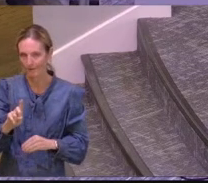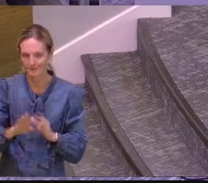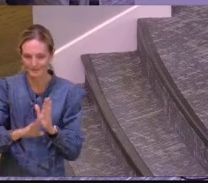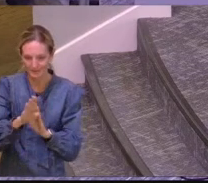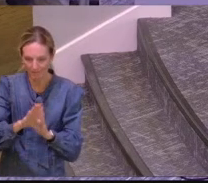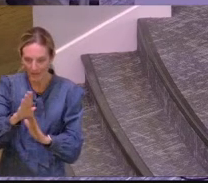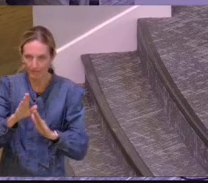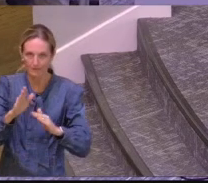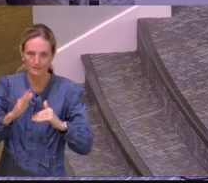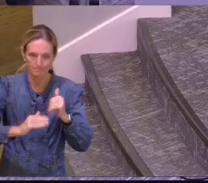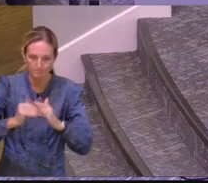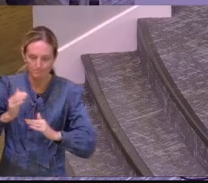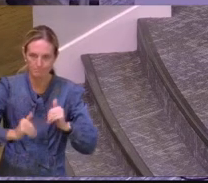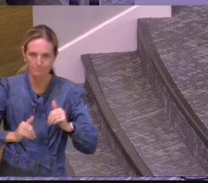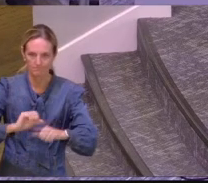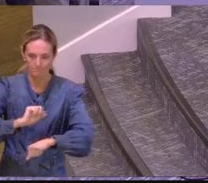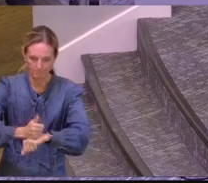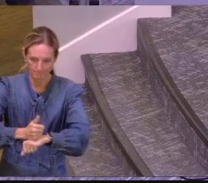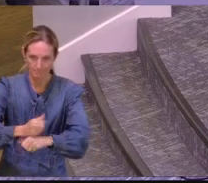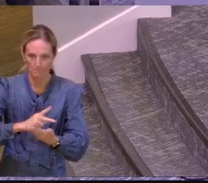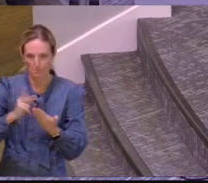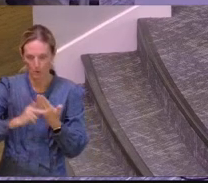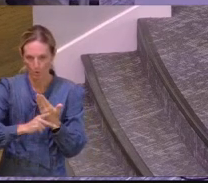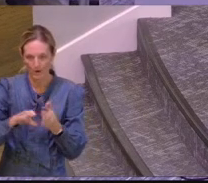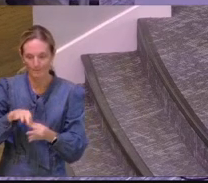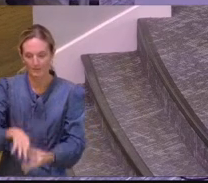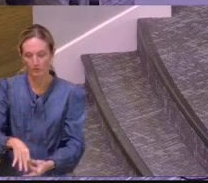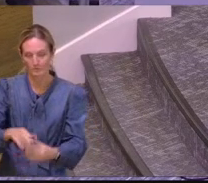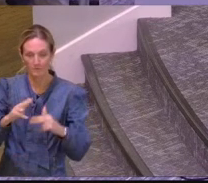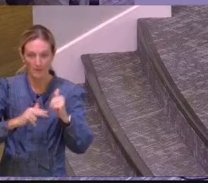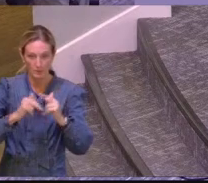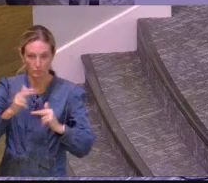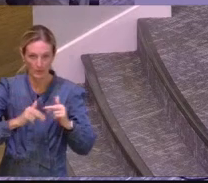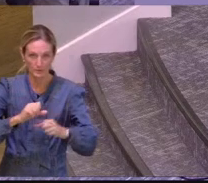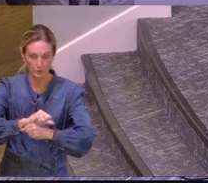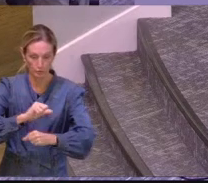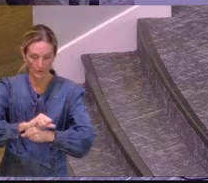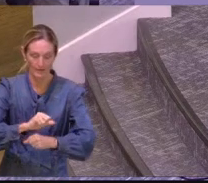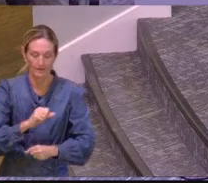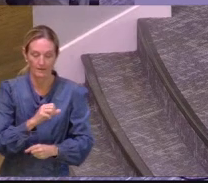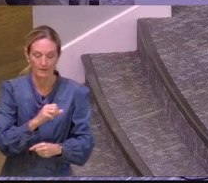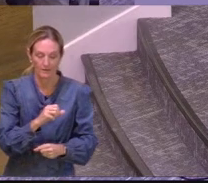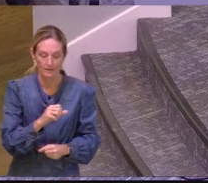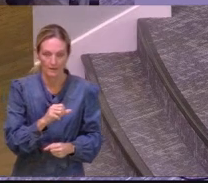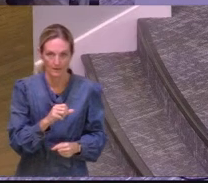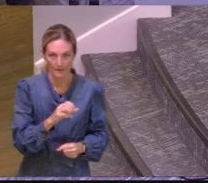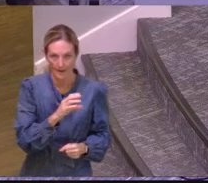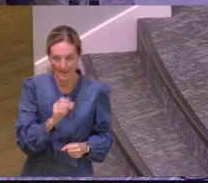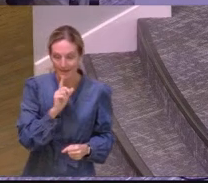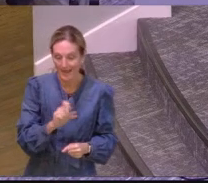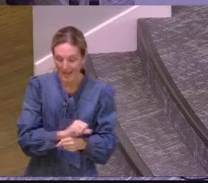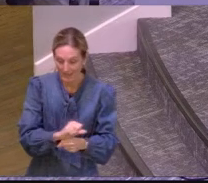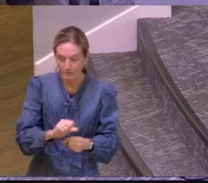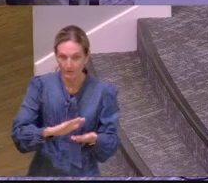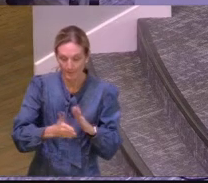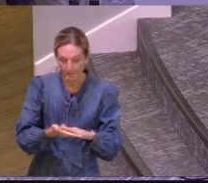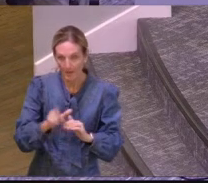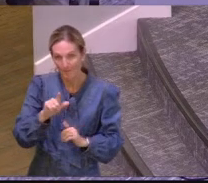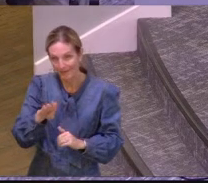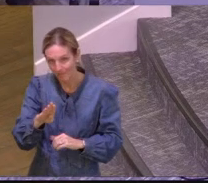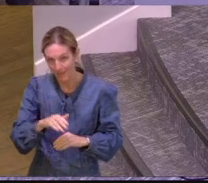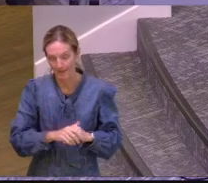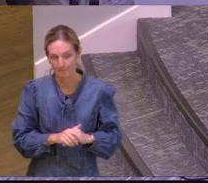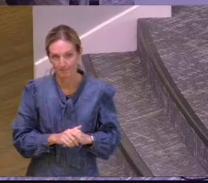know, program-wise in terms of the construction trades, and actually being a laboratory in the same